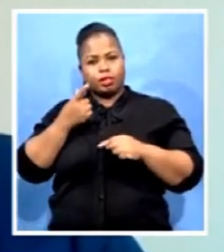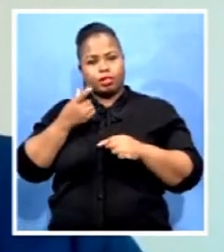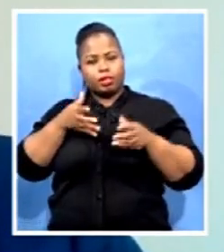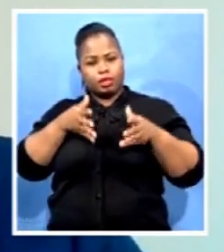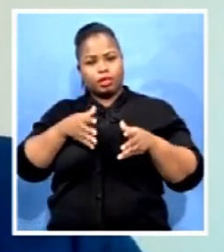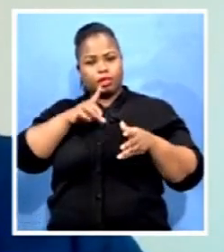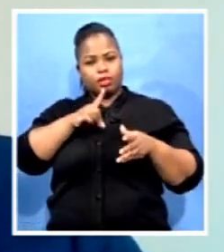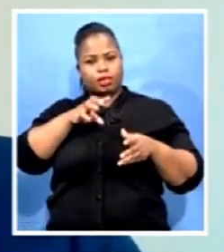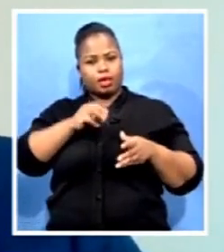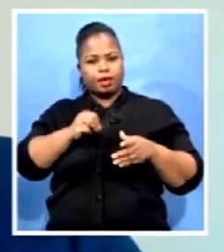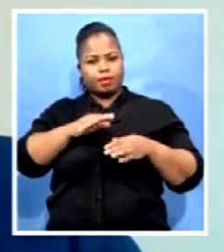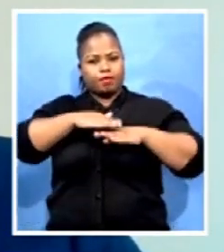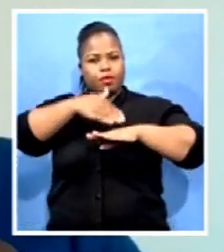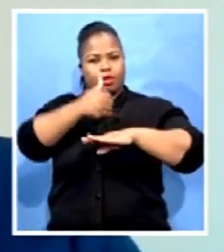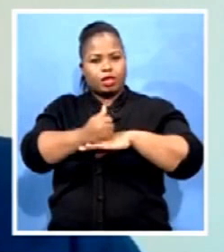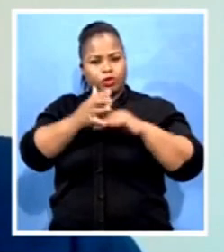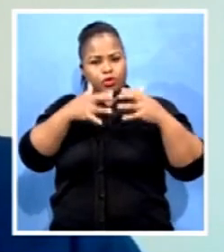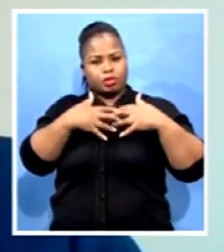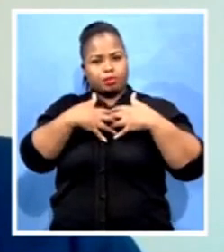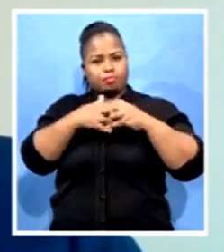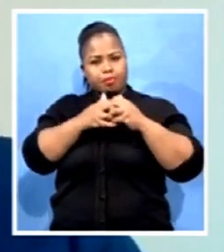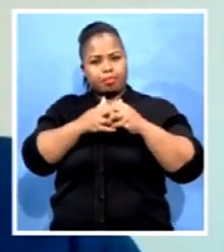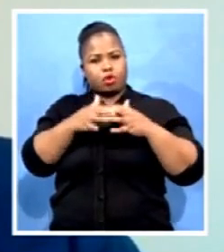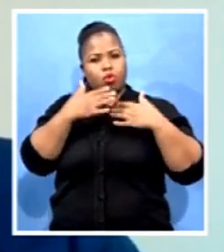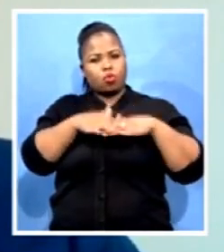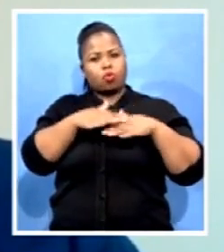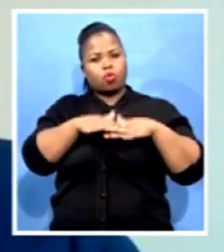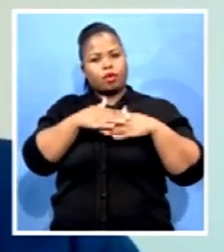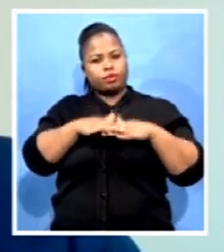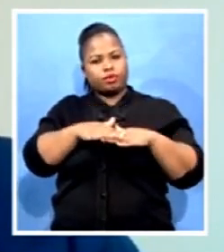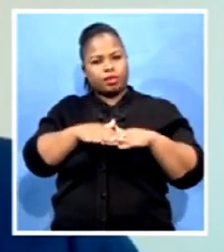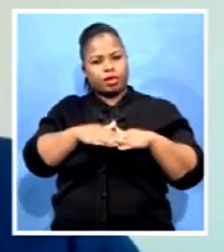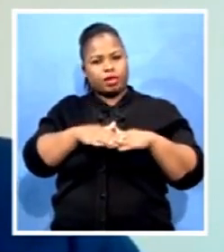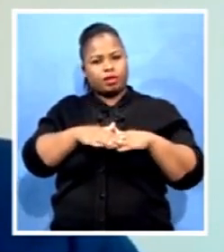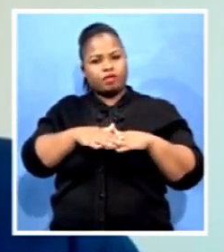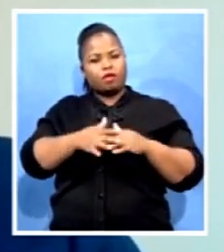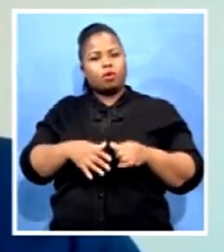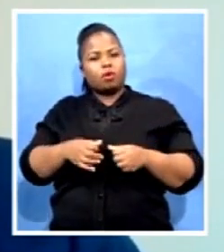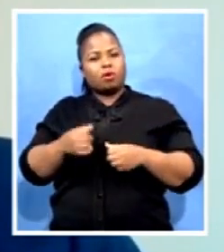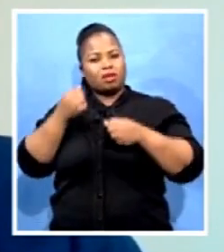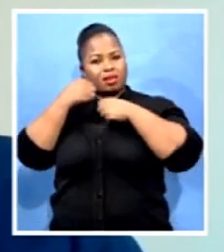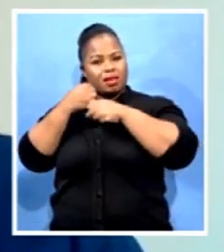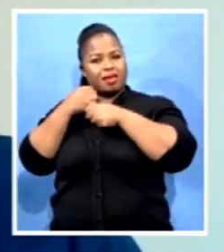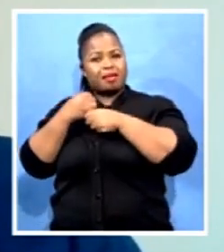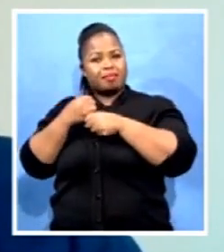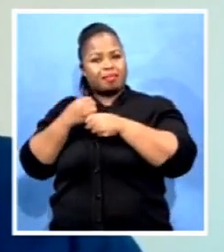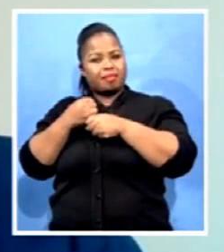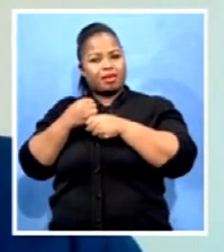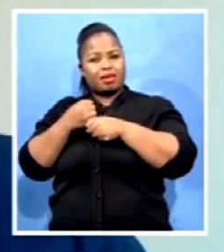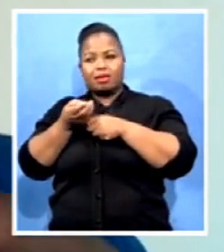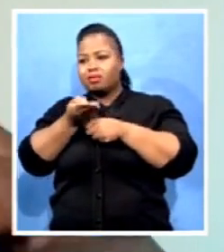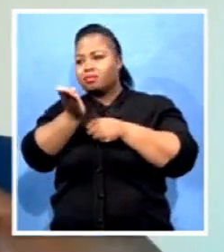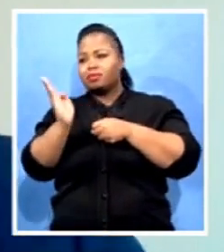with the short code of the fundraising campaign where the nation, they can SMS,